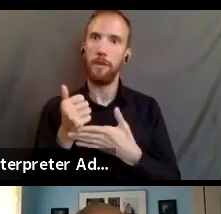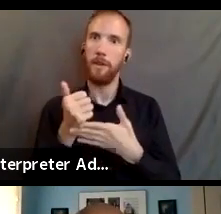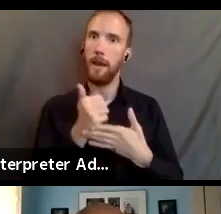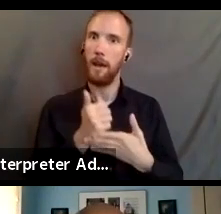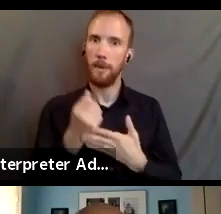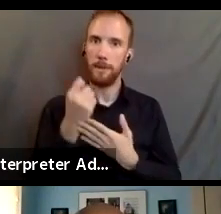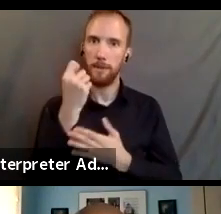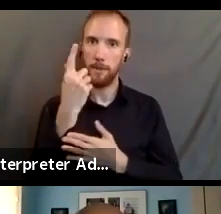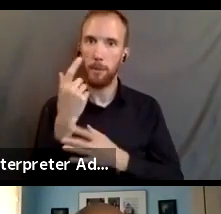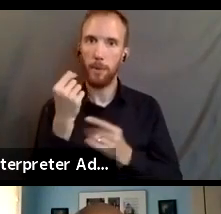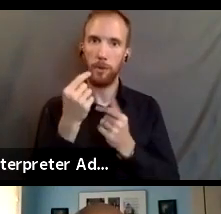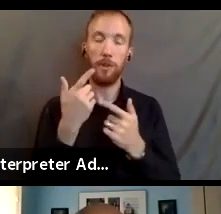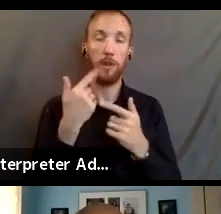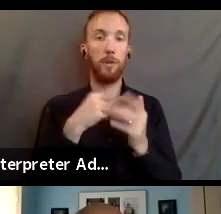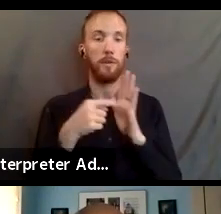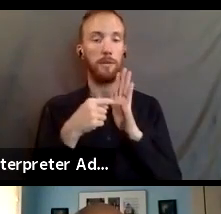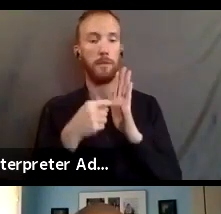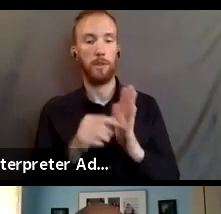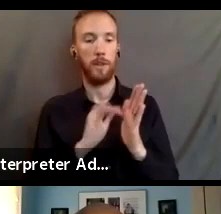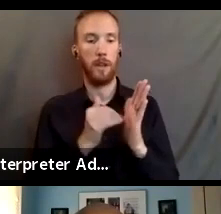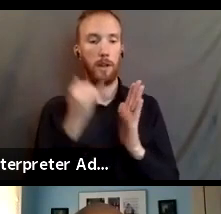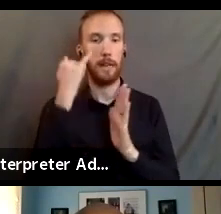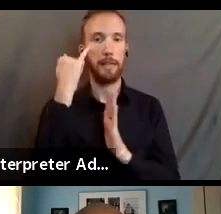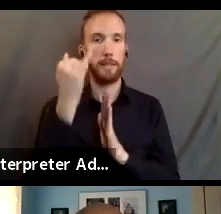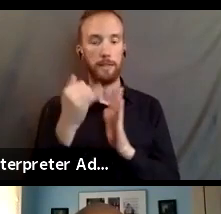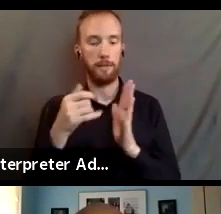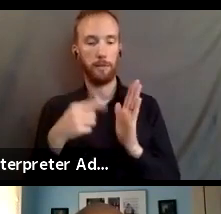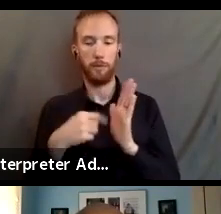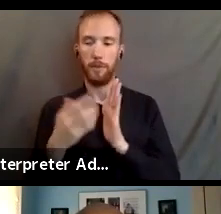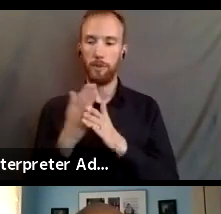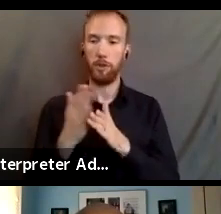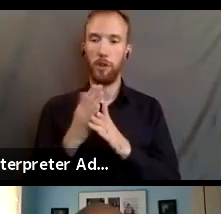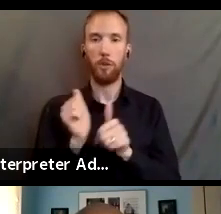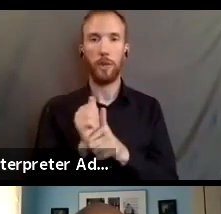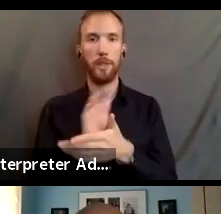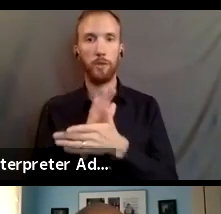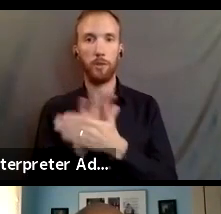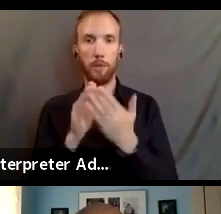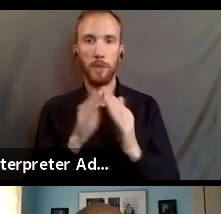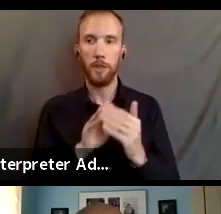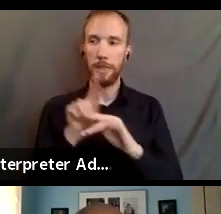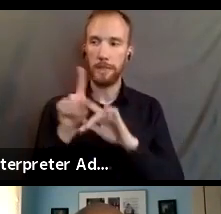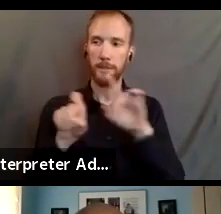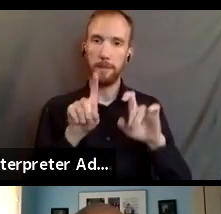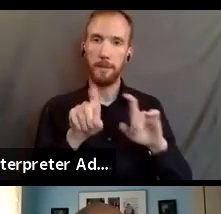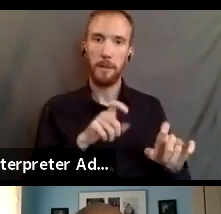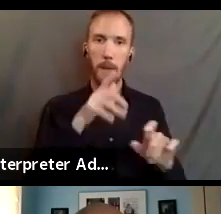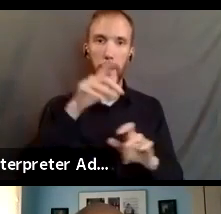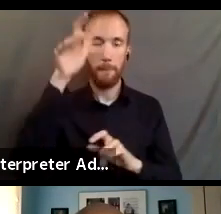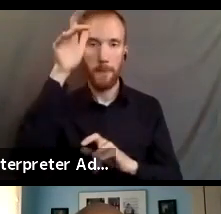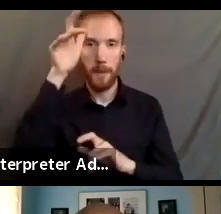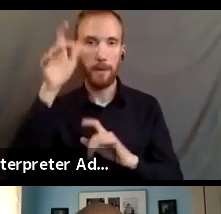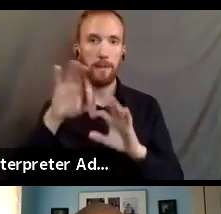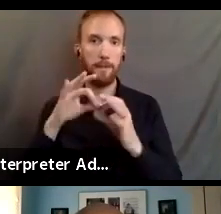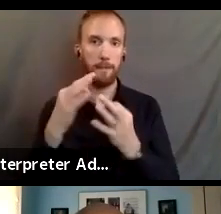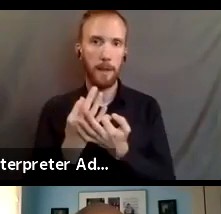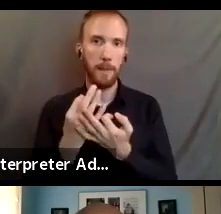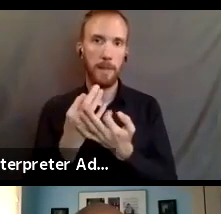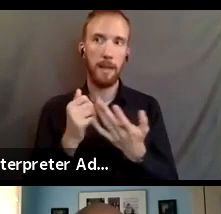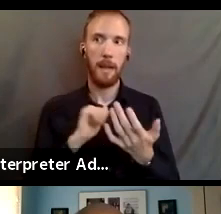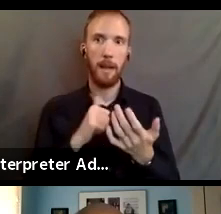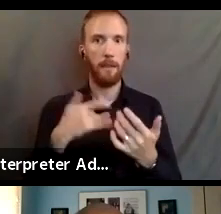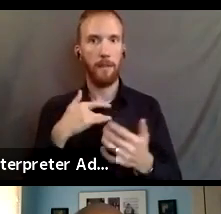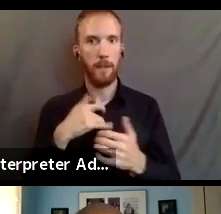presented the roadmap to our school community and we surveyed staff and parents and students about the following their comfort level of returning to the